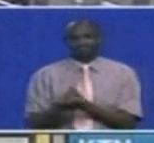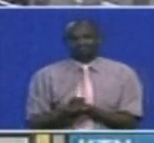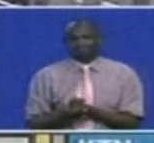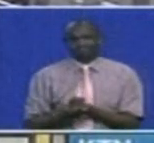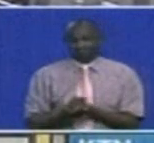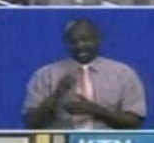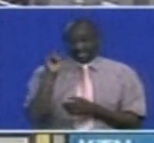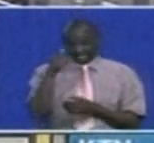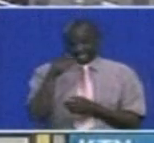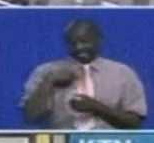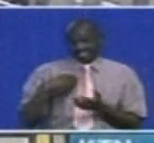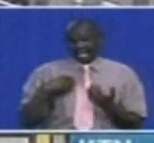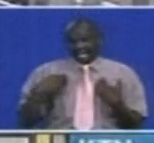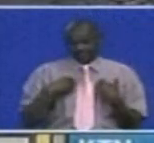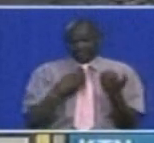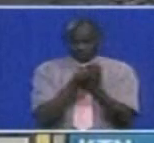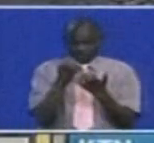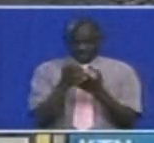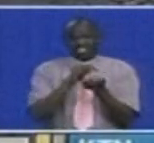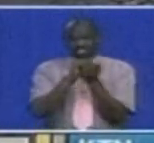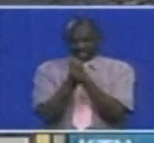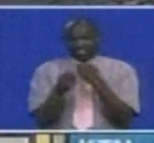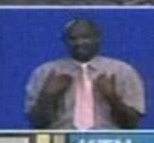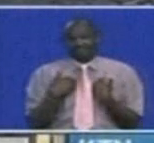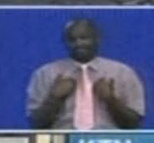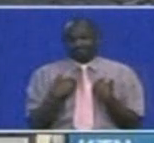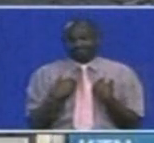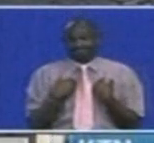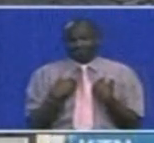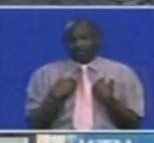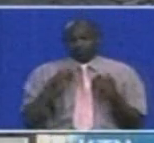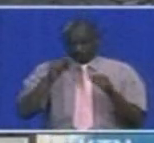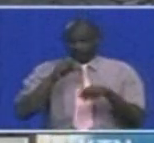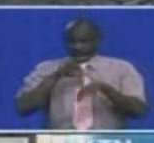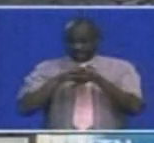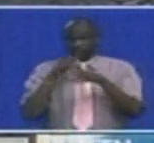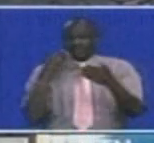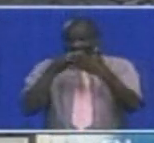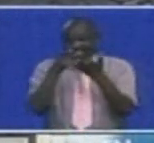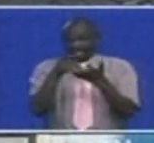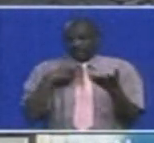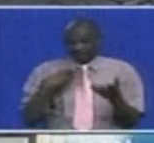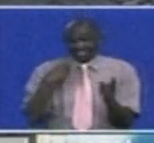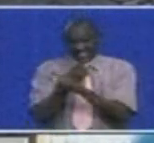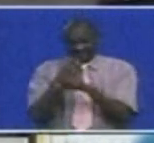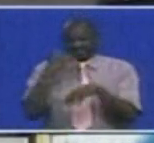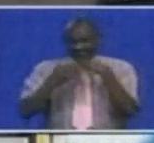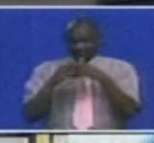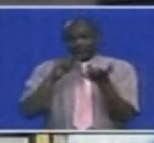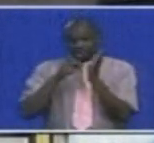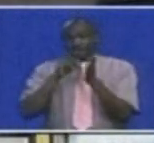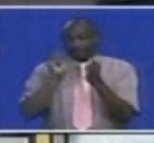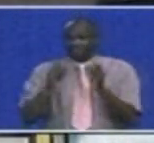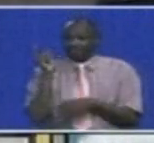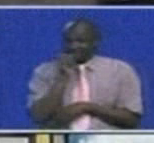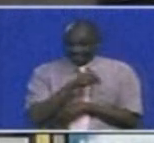Kenya is a country in the middle of an economic revolution. To get there, however, a number of infrastructure projects have to be completed to